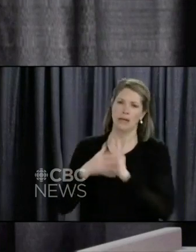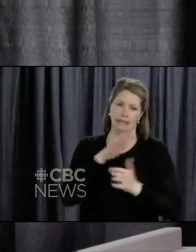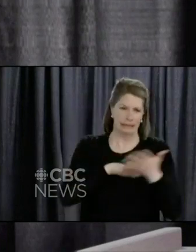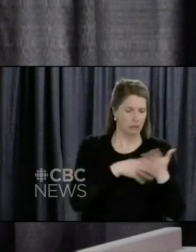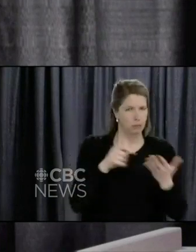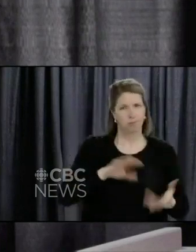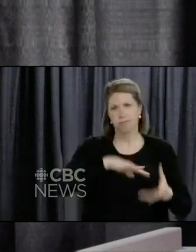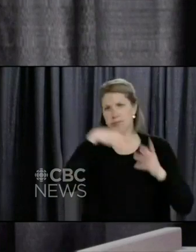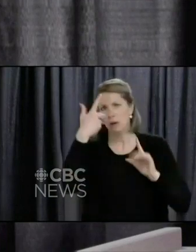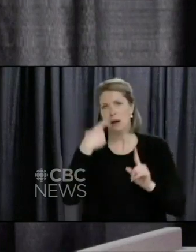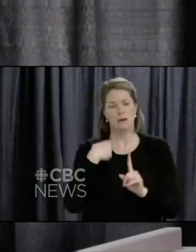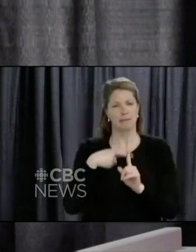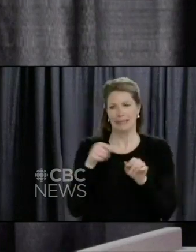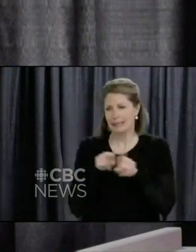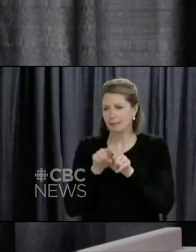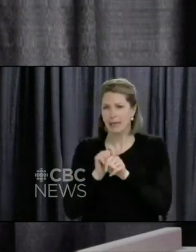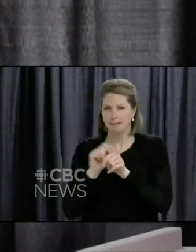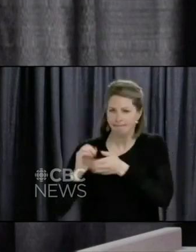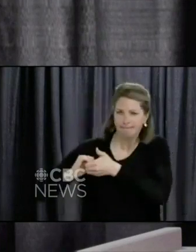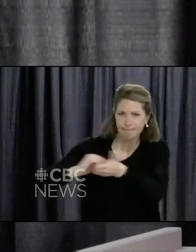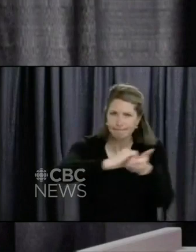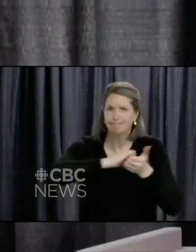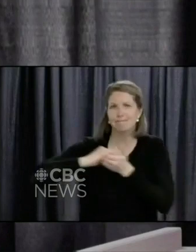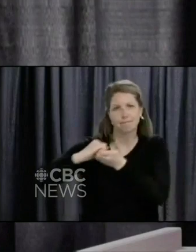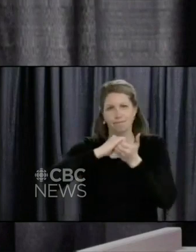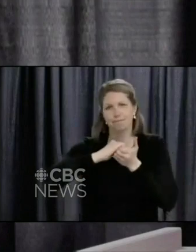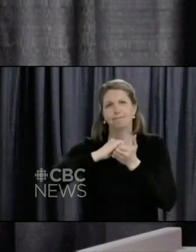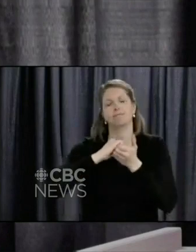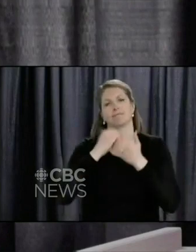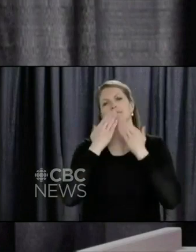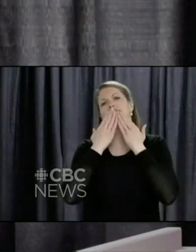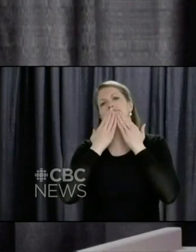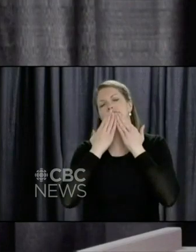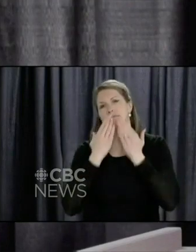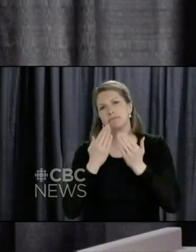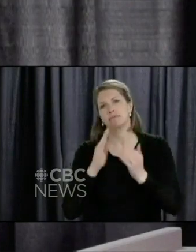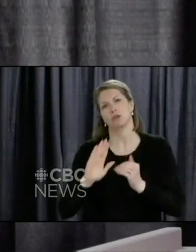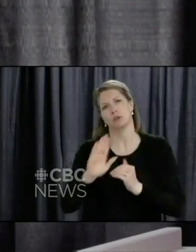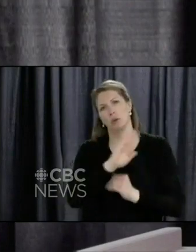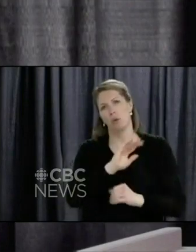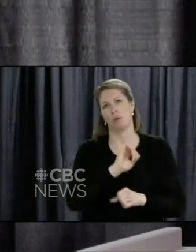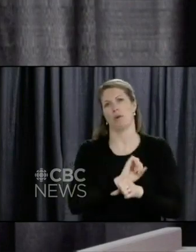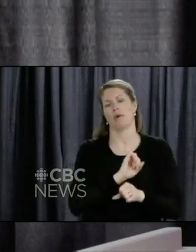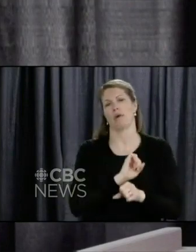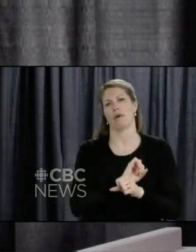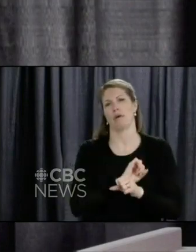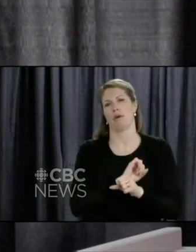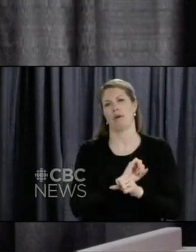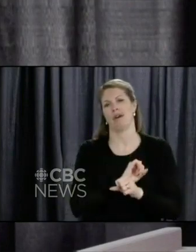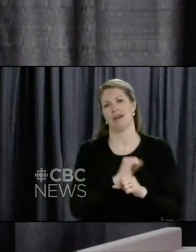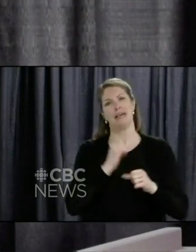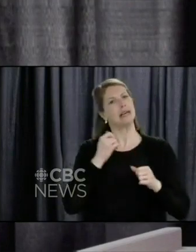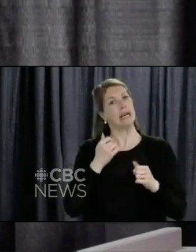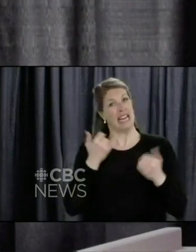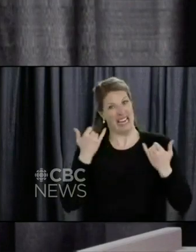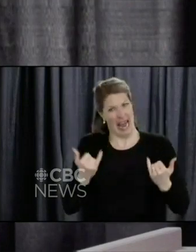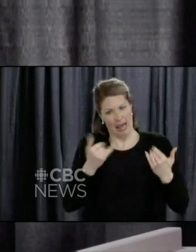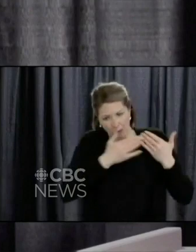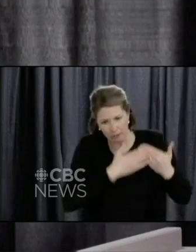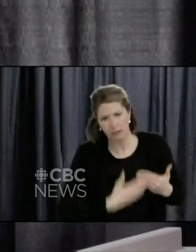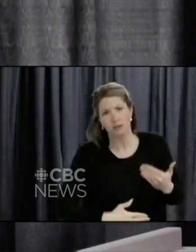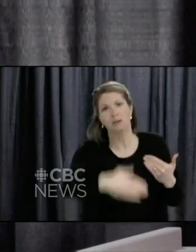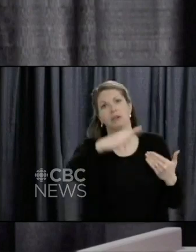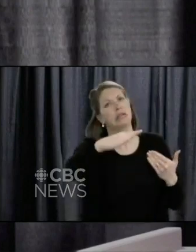spread of COVID-19 in our province, and I thank all of you for your efforts. Moving forward will take the same dedication